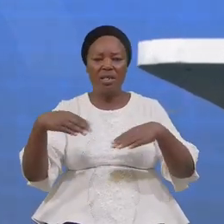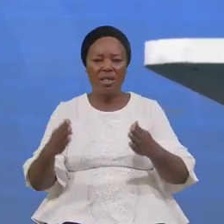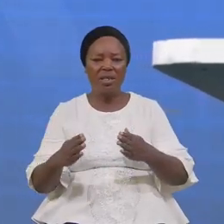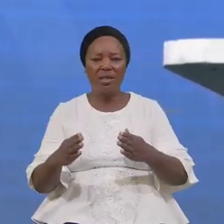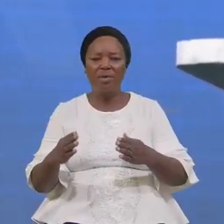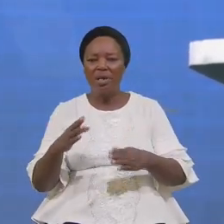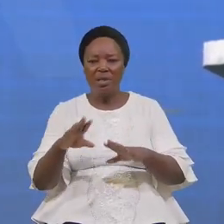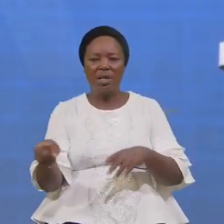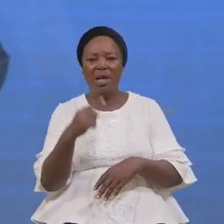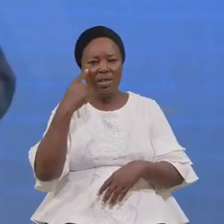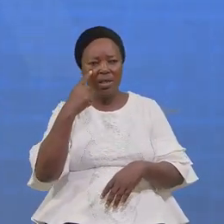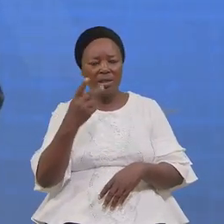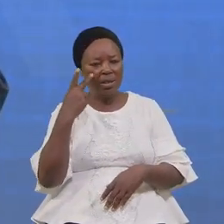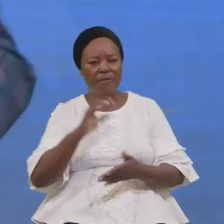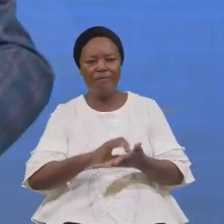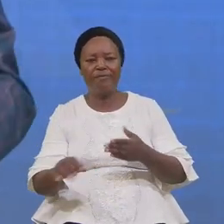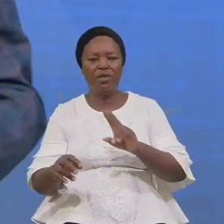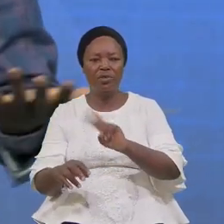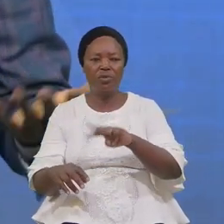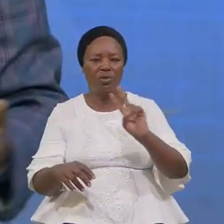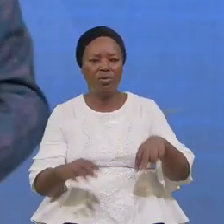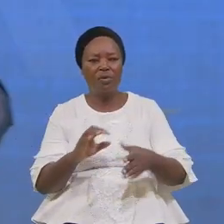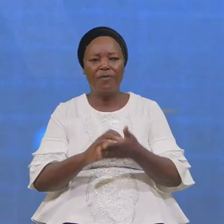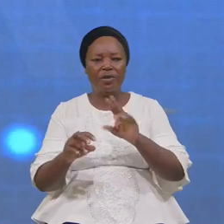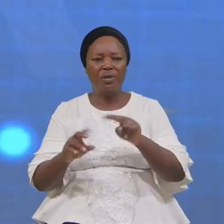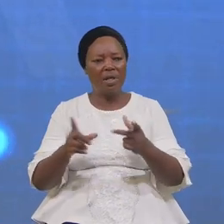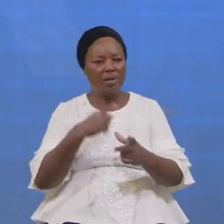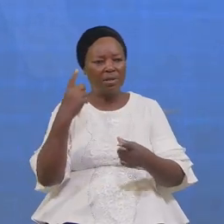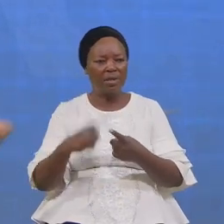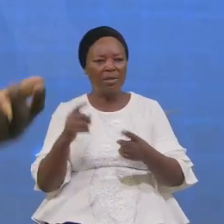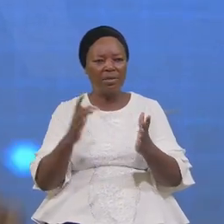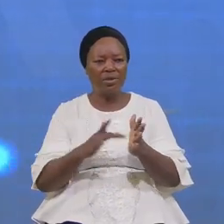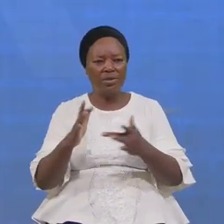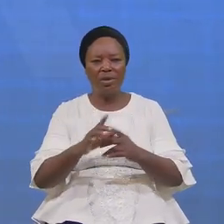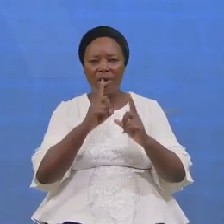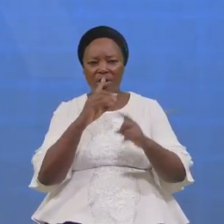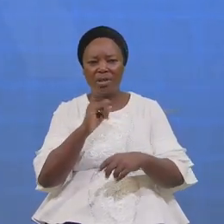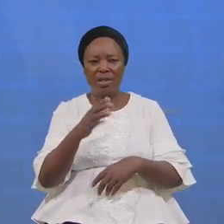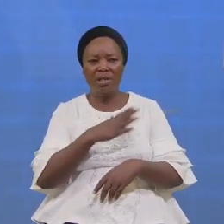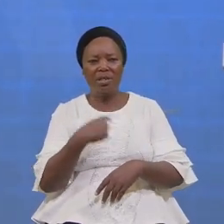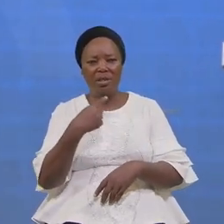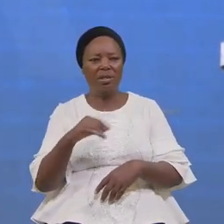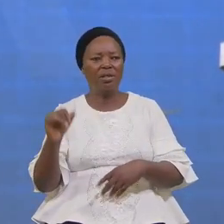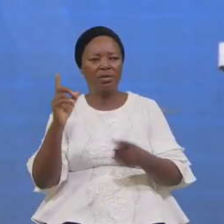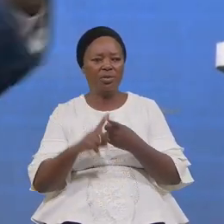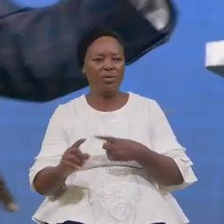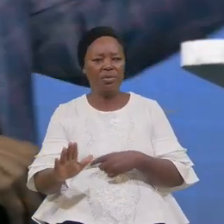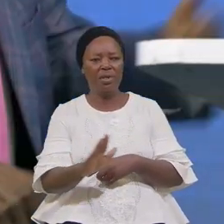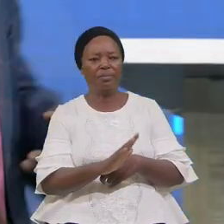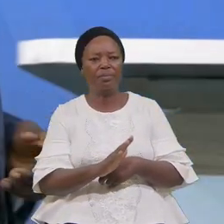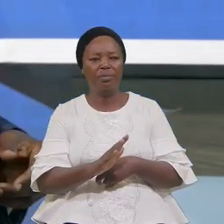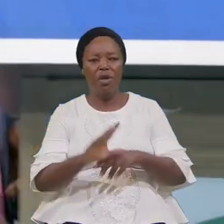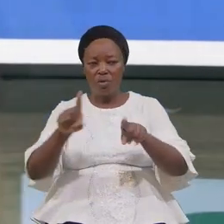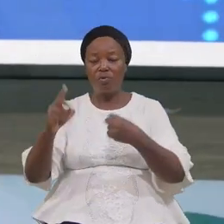Verse 22, it tells us, then Jesus answering said unto them, go your